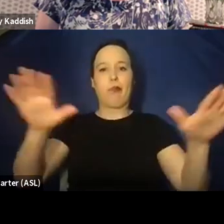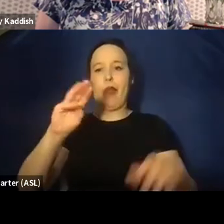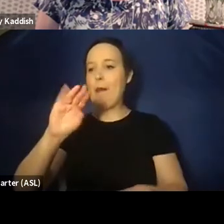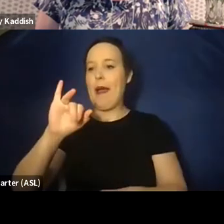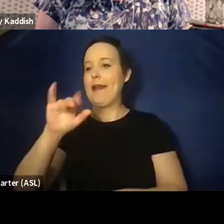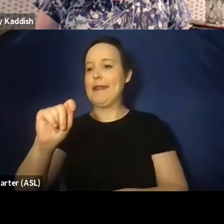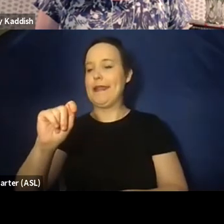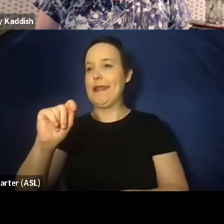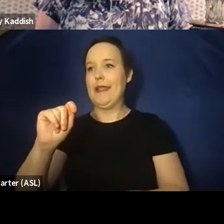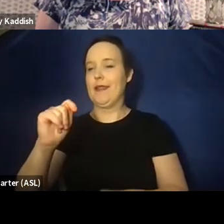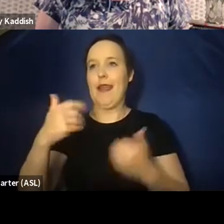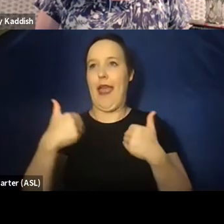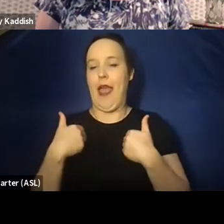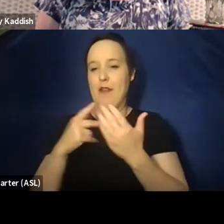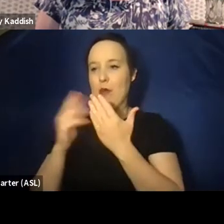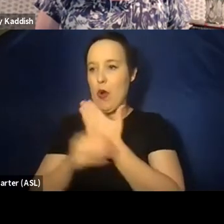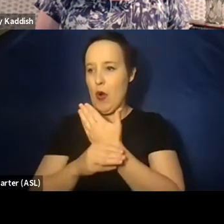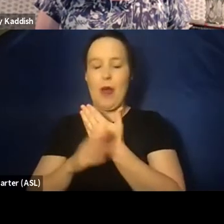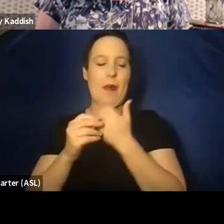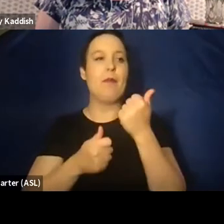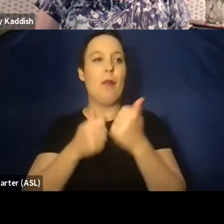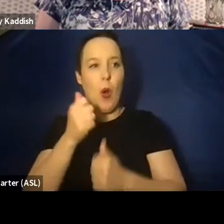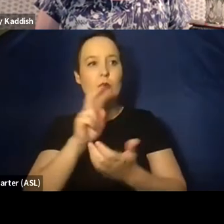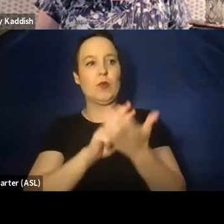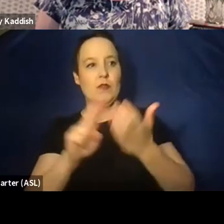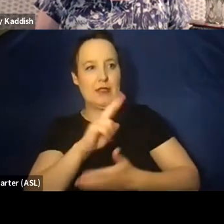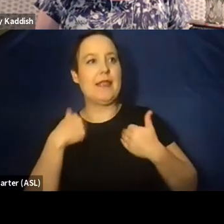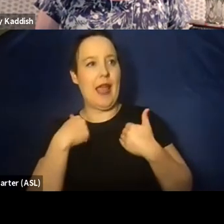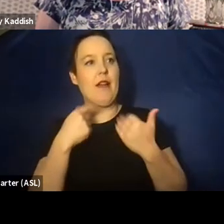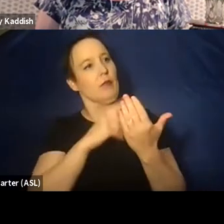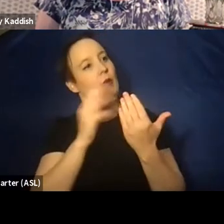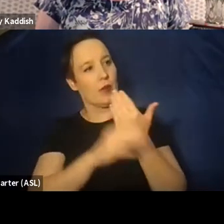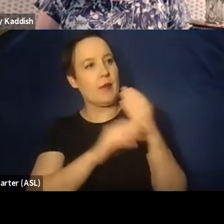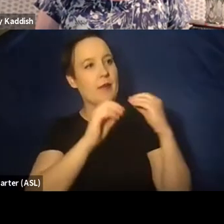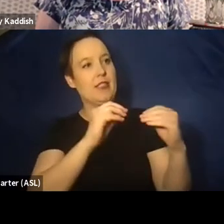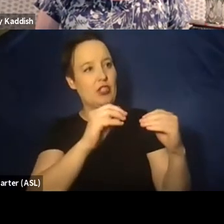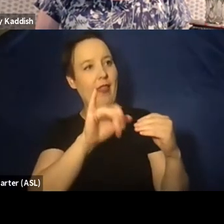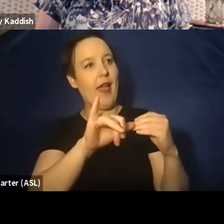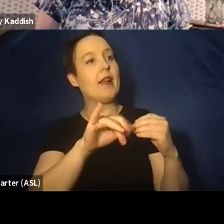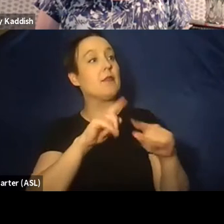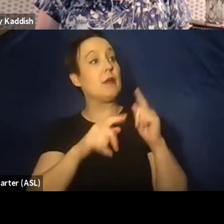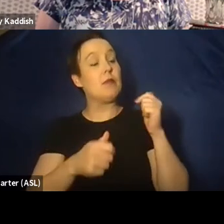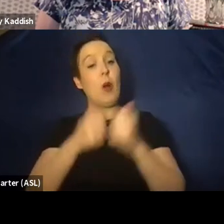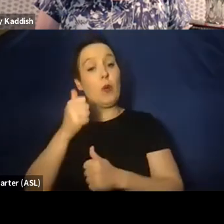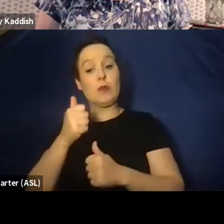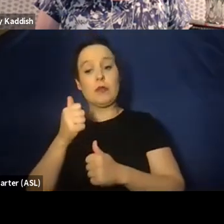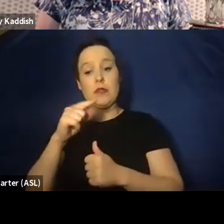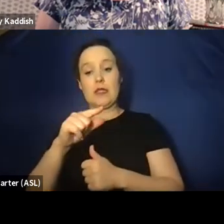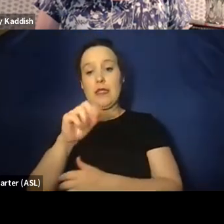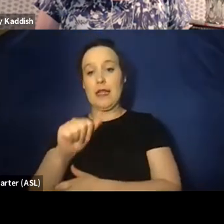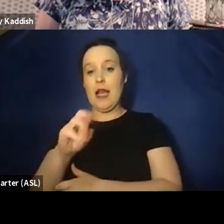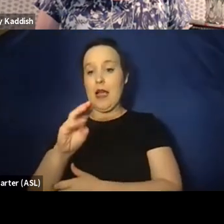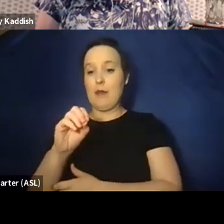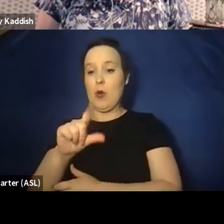most ethnomusicology programs study them quite intensively, to the point now where a lot of gamelan ensembles are actually playing Western music. You hear them playing